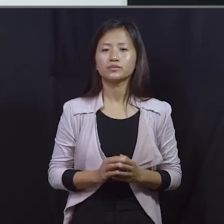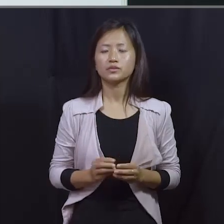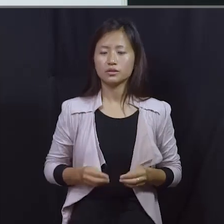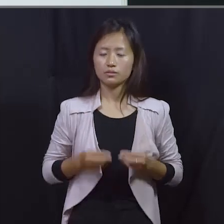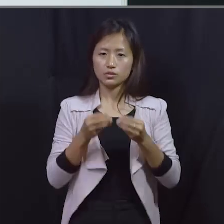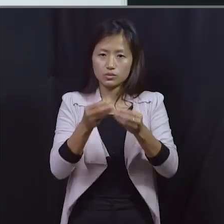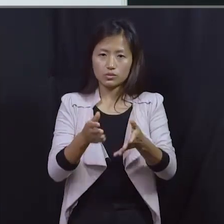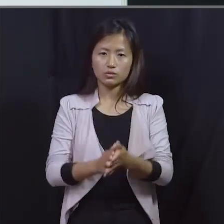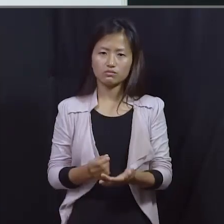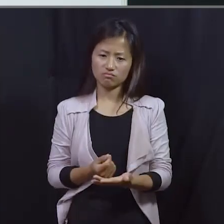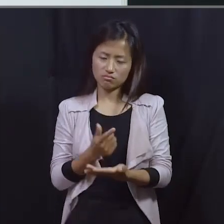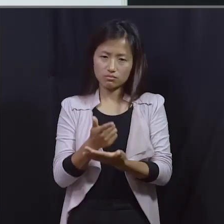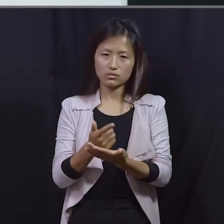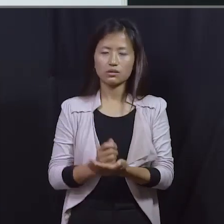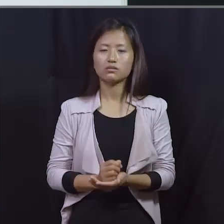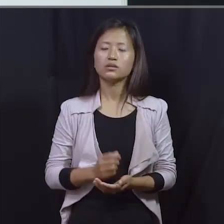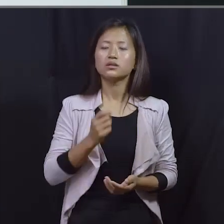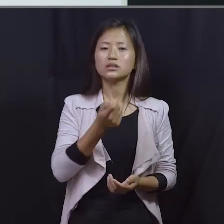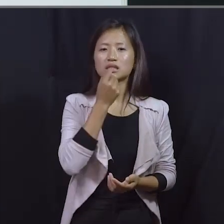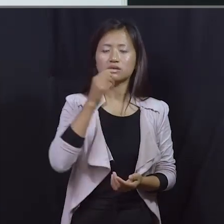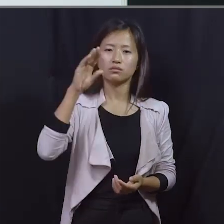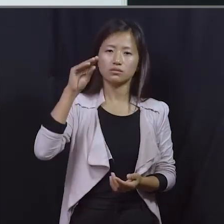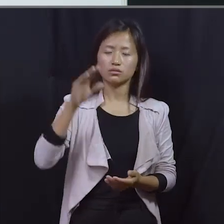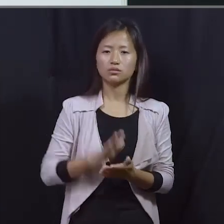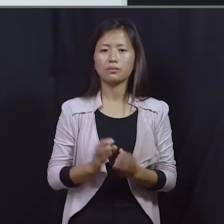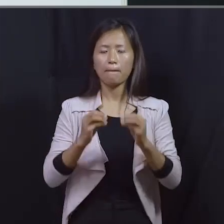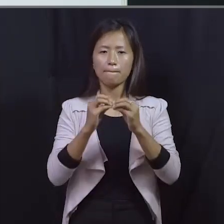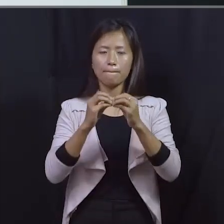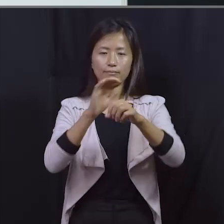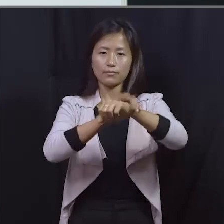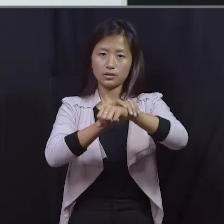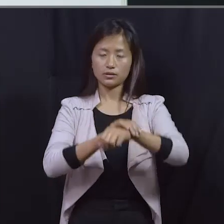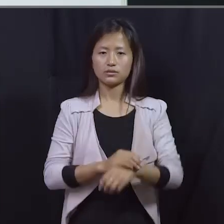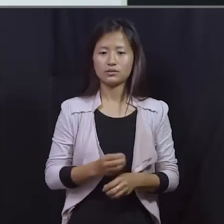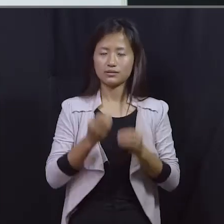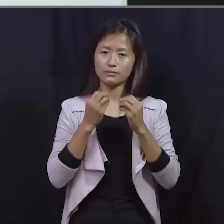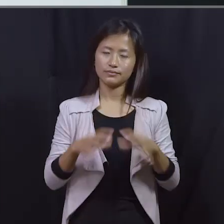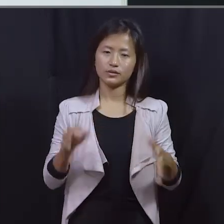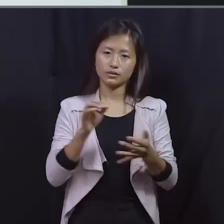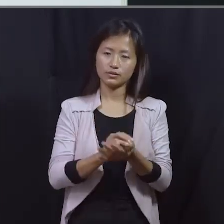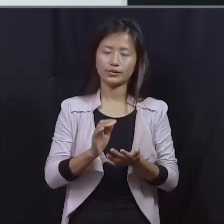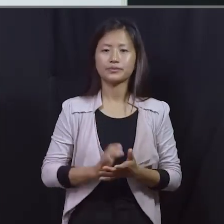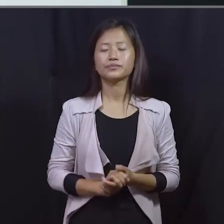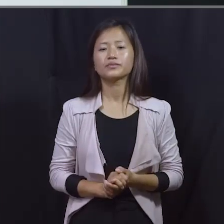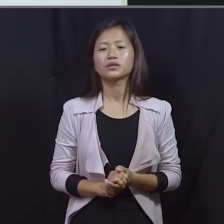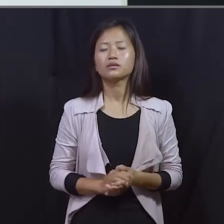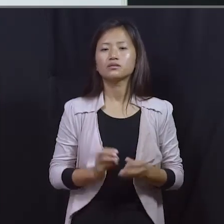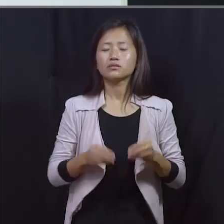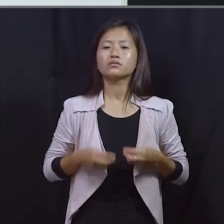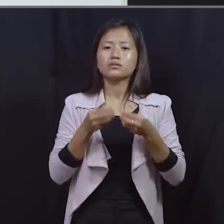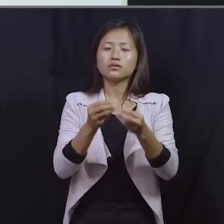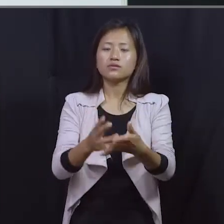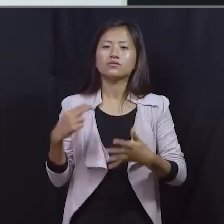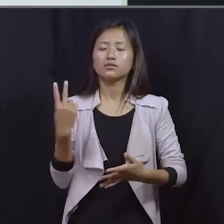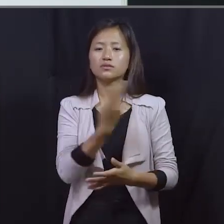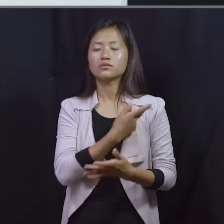to sell their cotton to the British, then they ended in debt. And this gives us